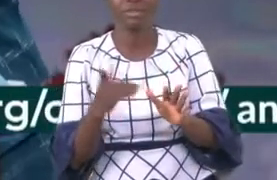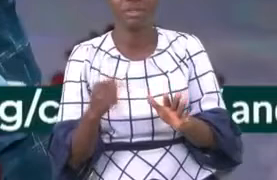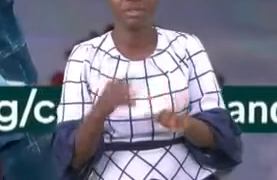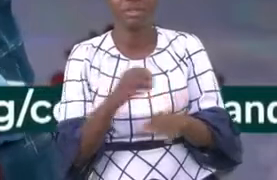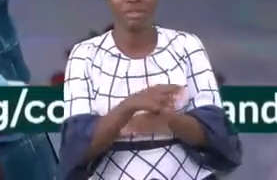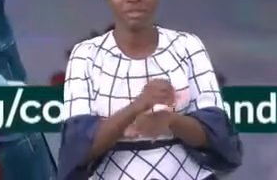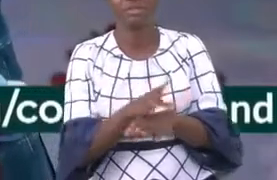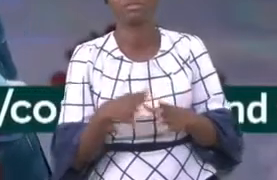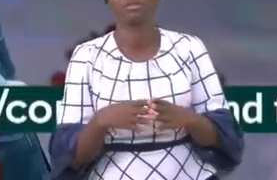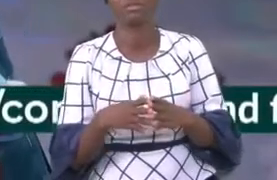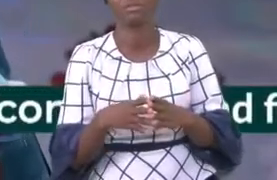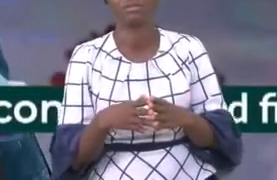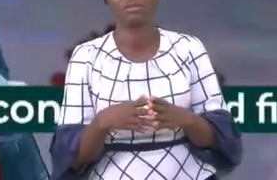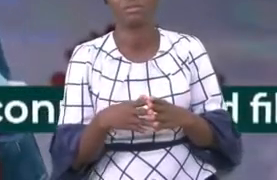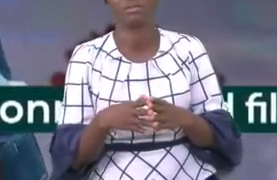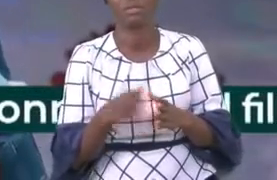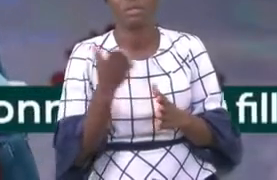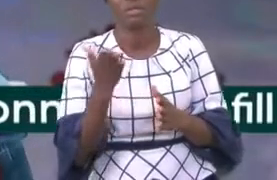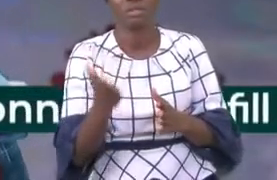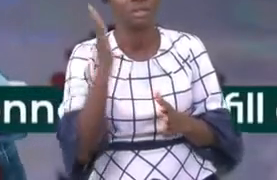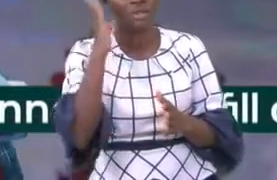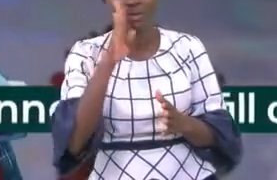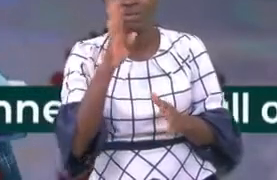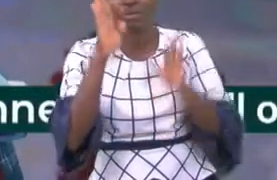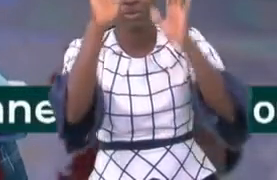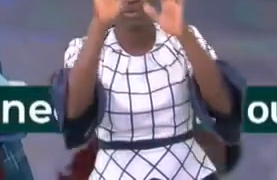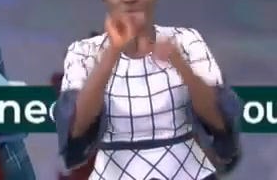If you believe that, say amen.